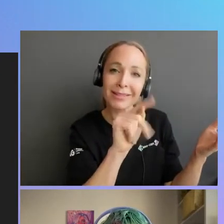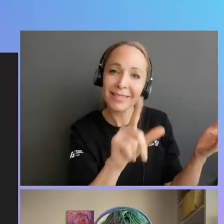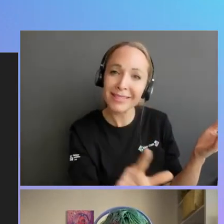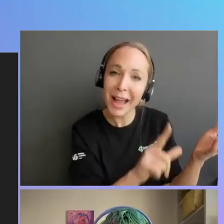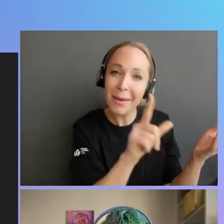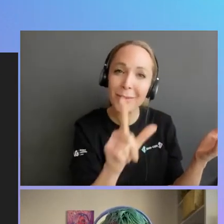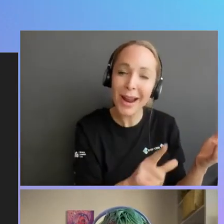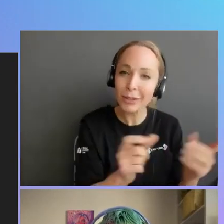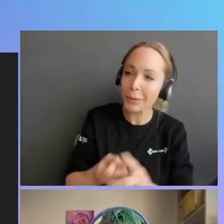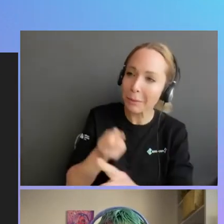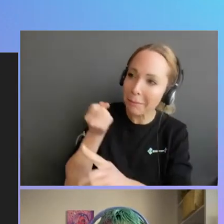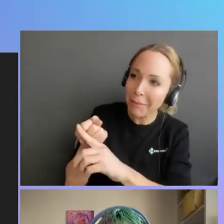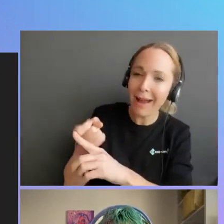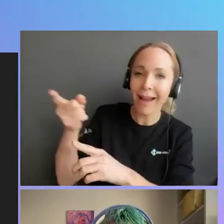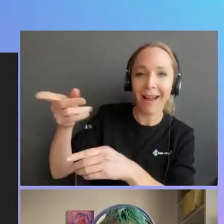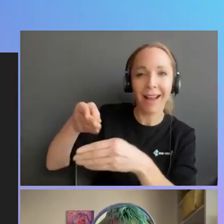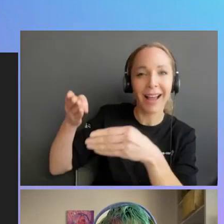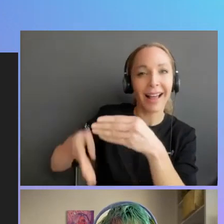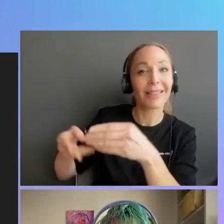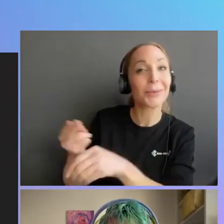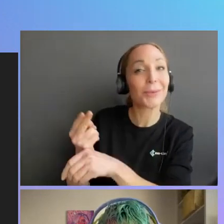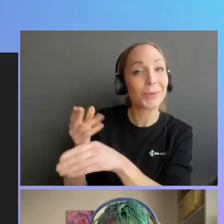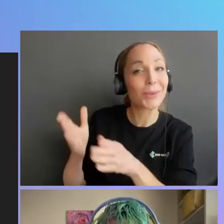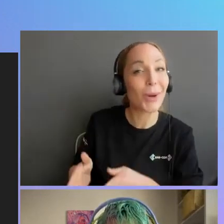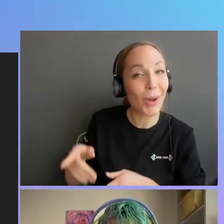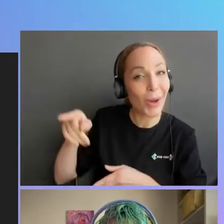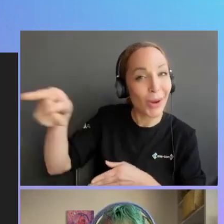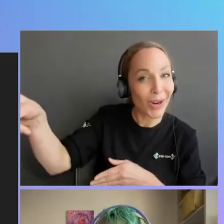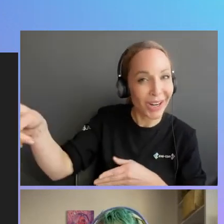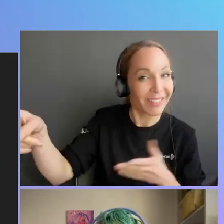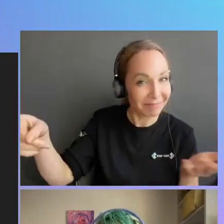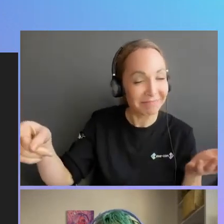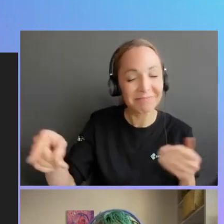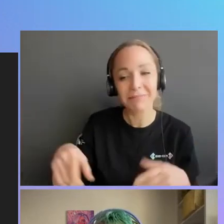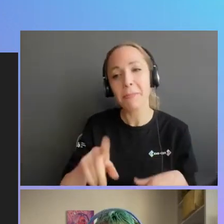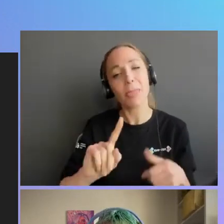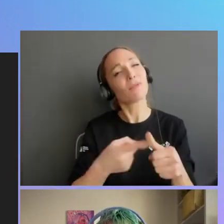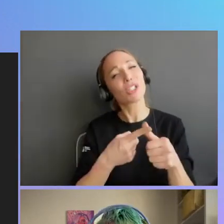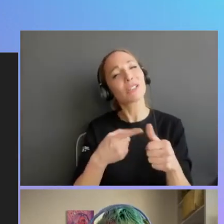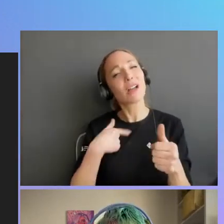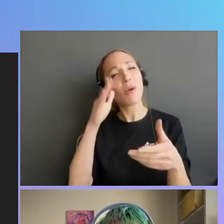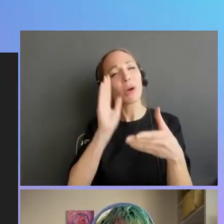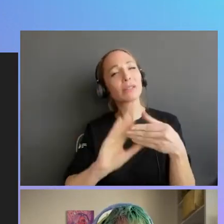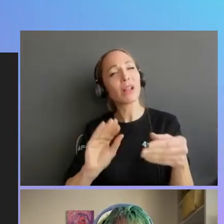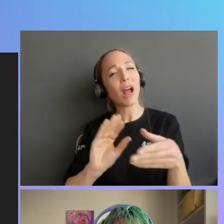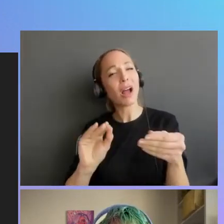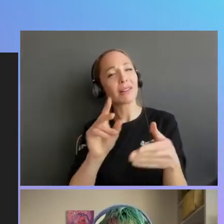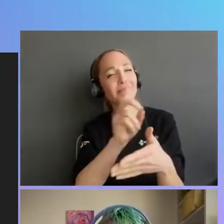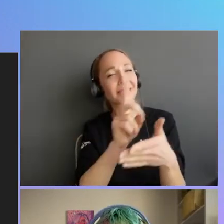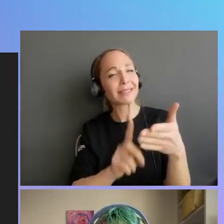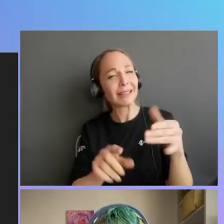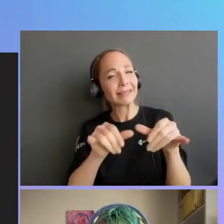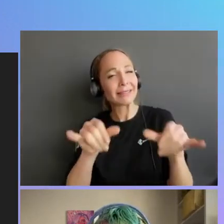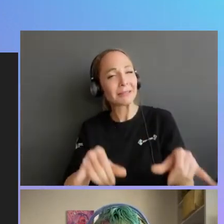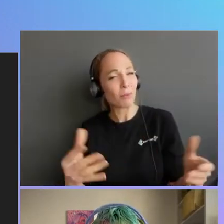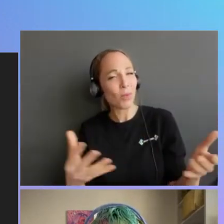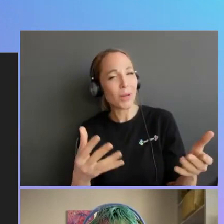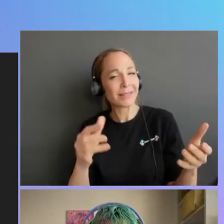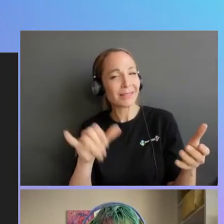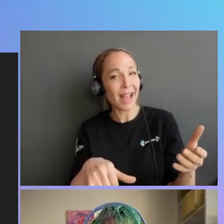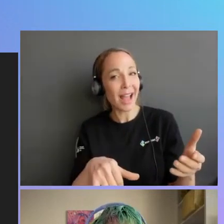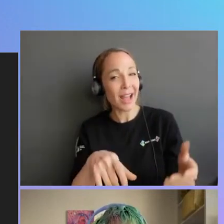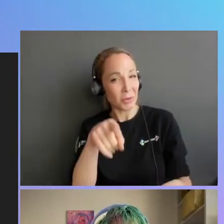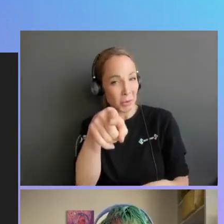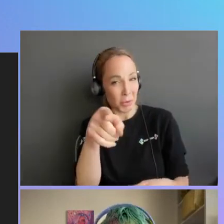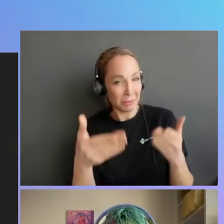So first of all, I'm going to start with what is a design system? And you may be thinking, Rachel, why are you talking about design systems? This is the dev track. What's